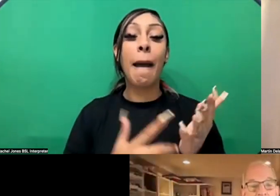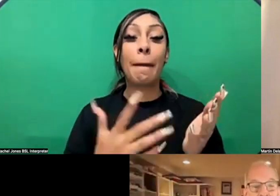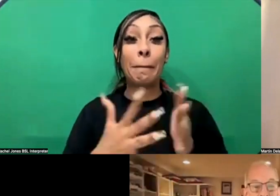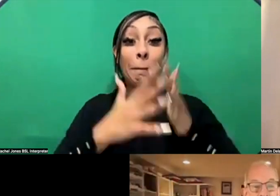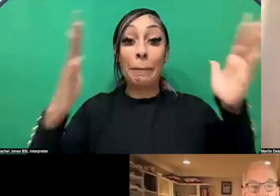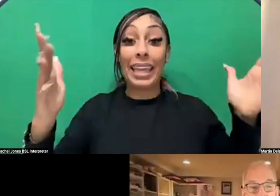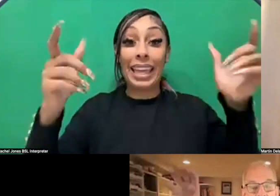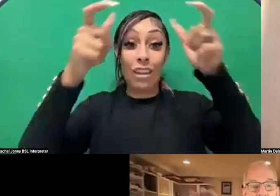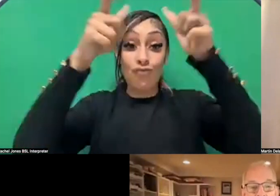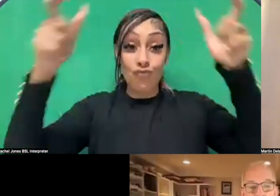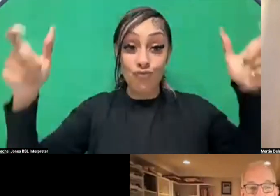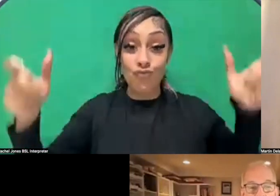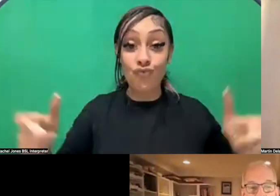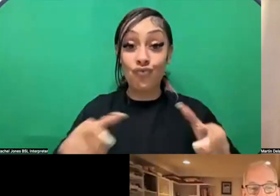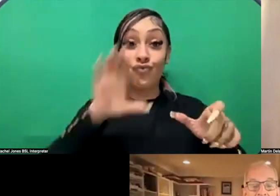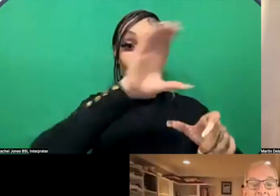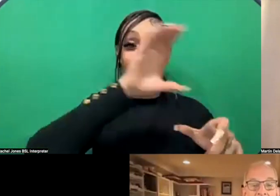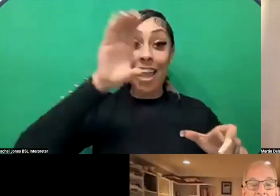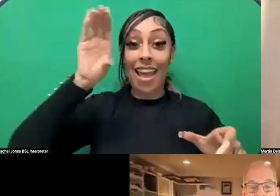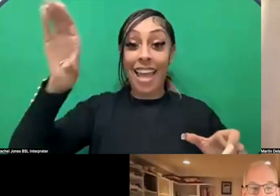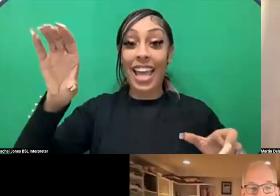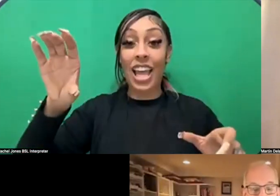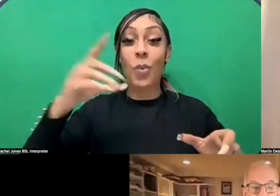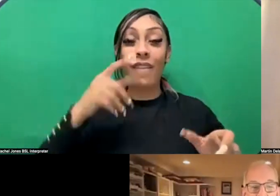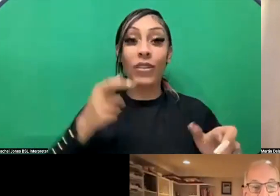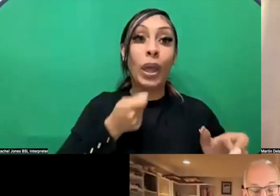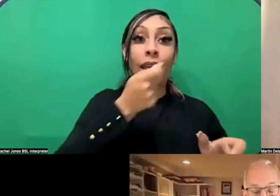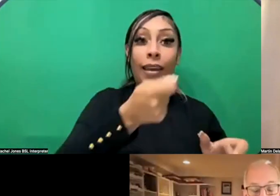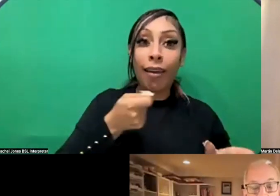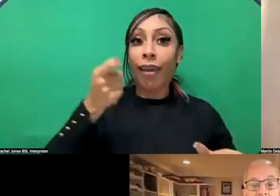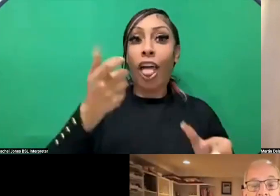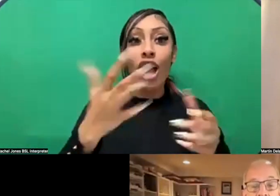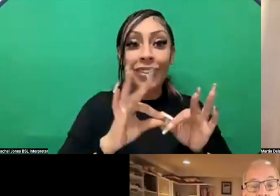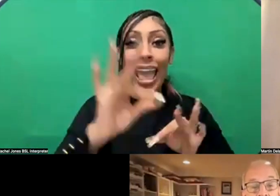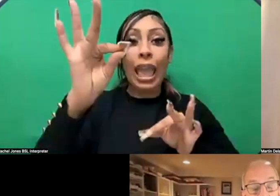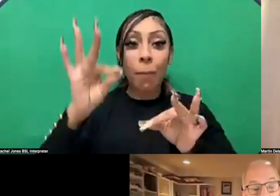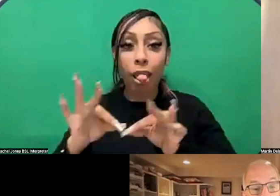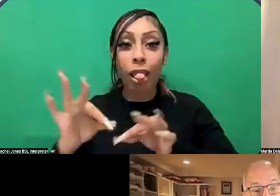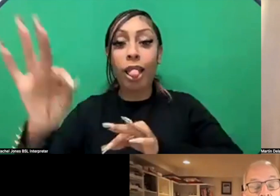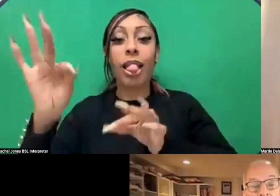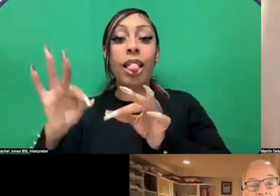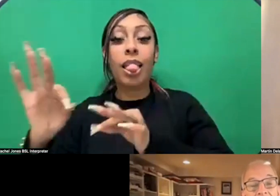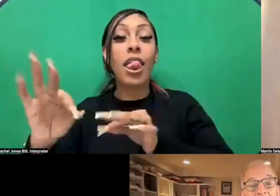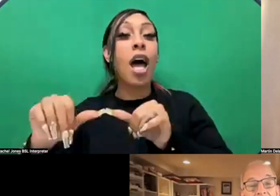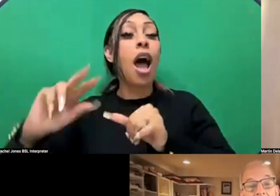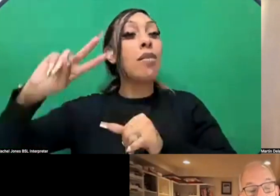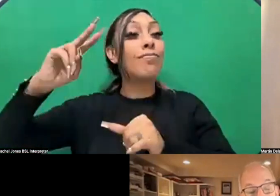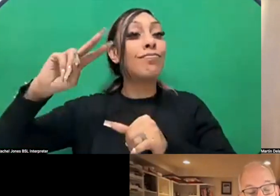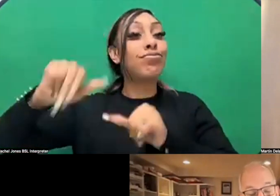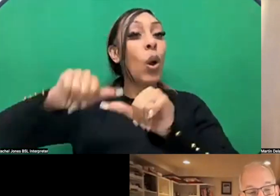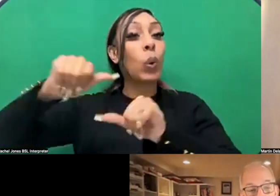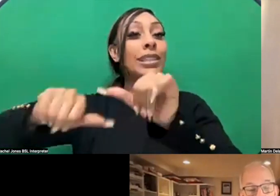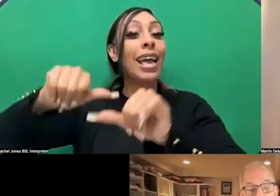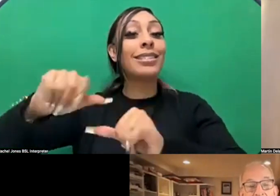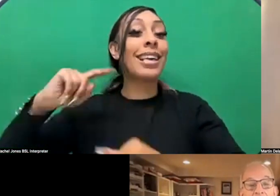rack full of different modules and you connect cables together to process the sound. And the Adrenaline did many of